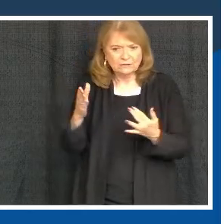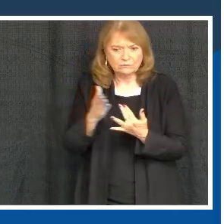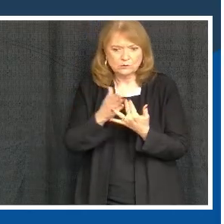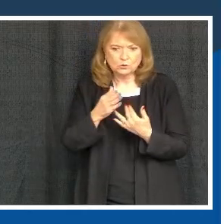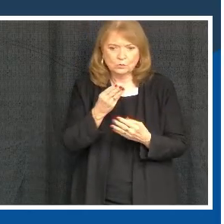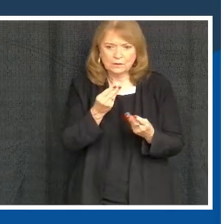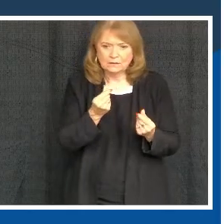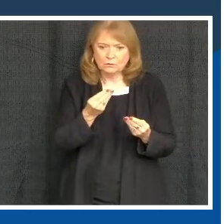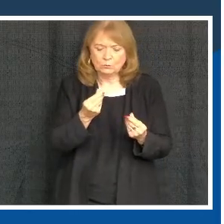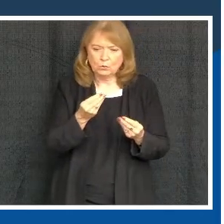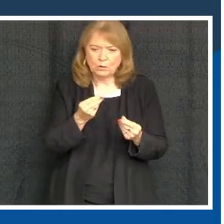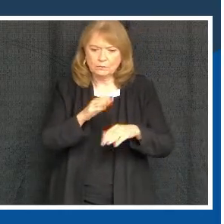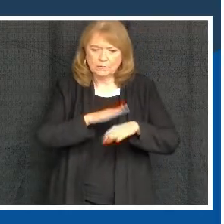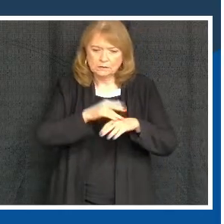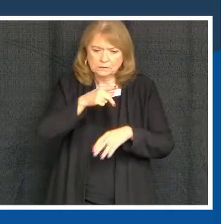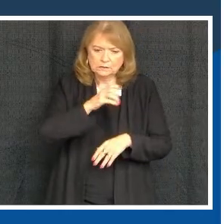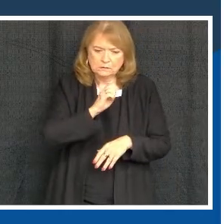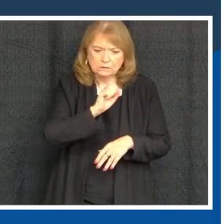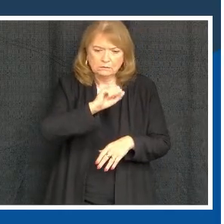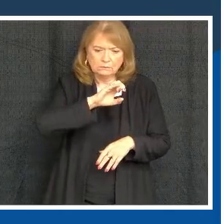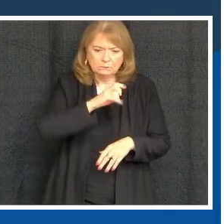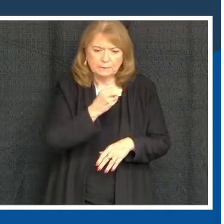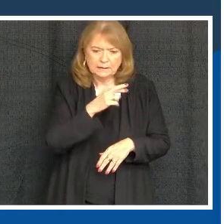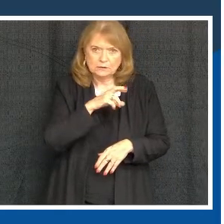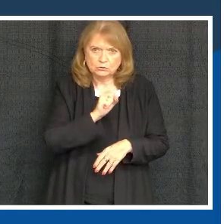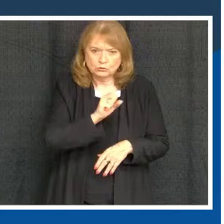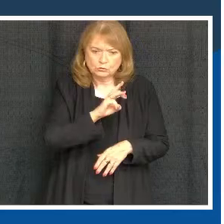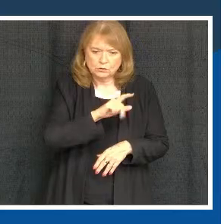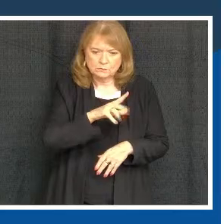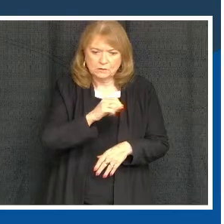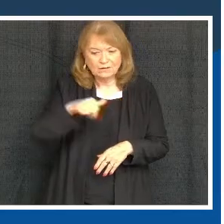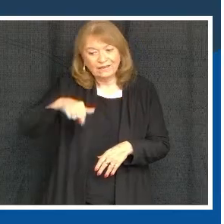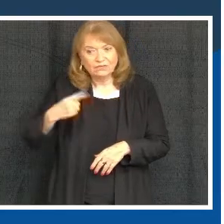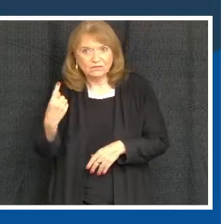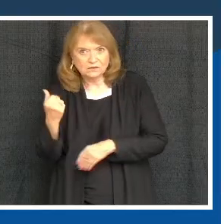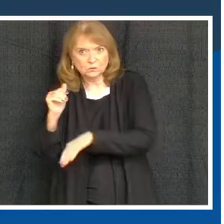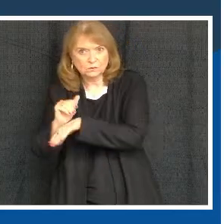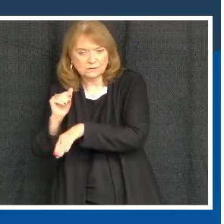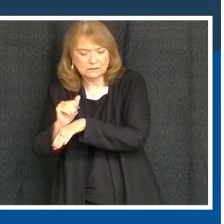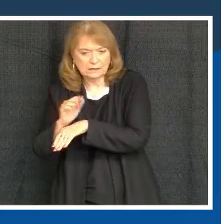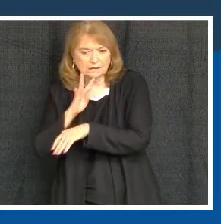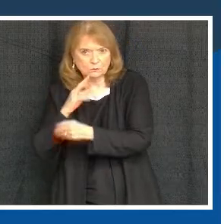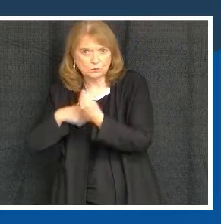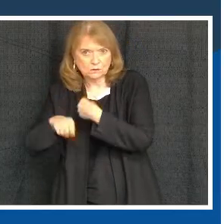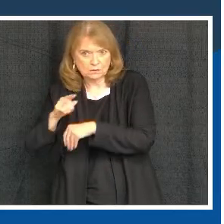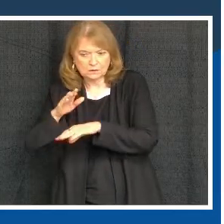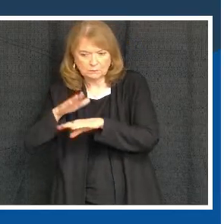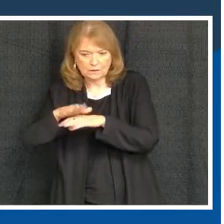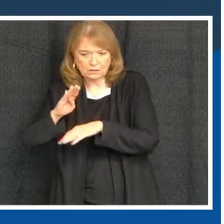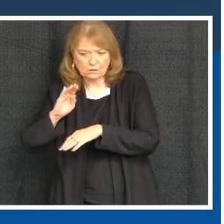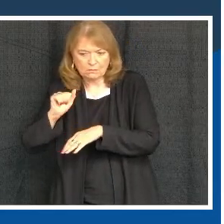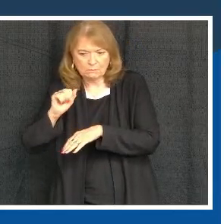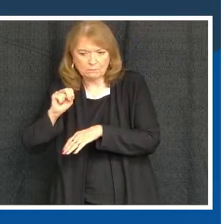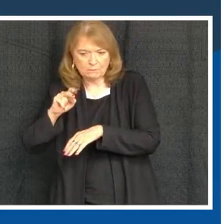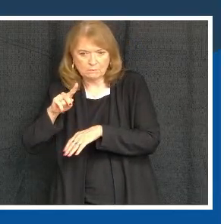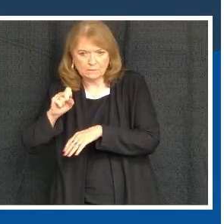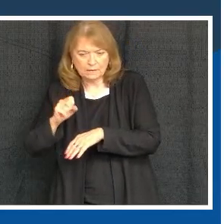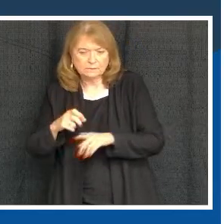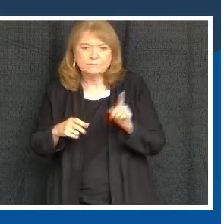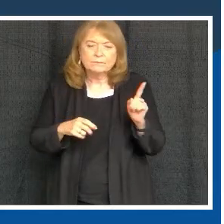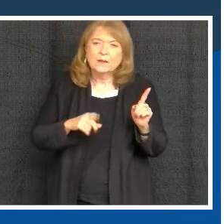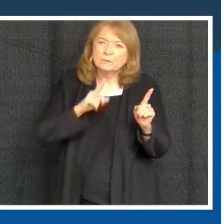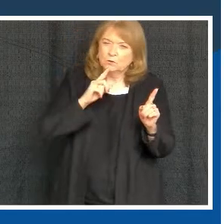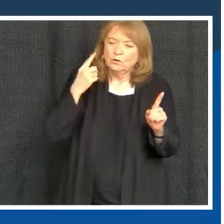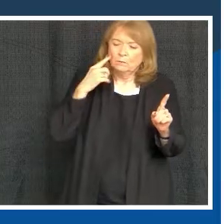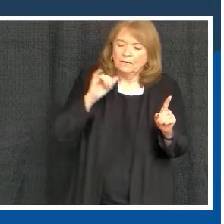properties along Peachers Mill versus this one that's further into the neighborhood? Sure. I'm sure you'll hear about that next Thursday. And on this